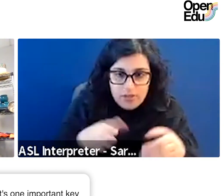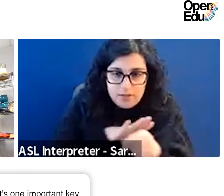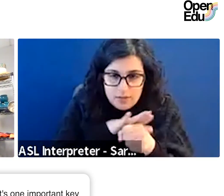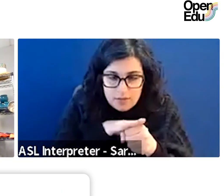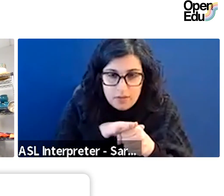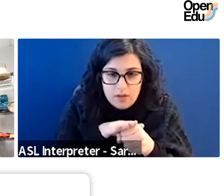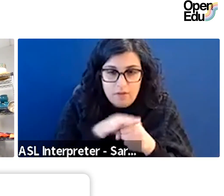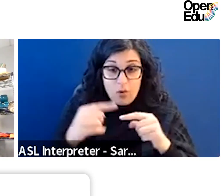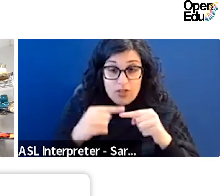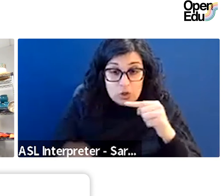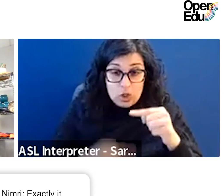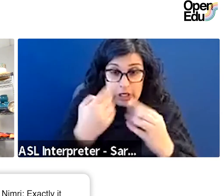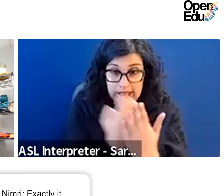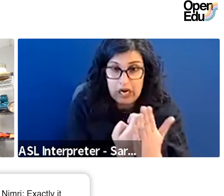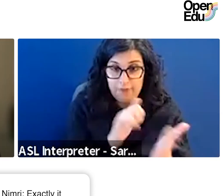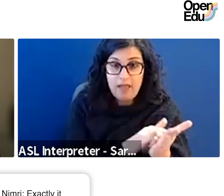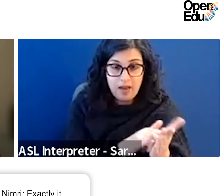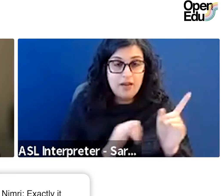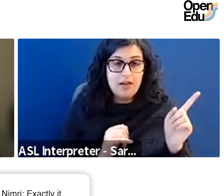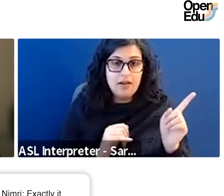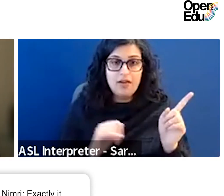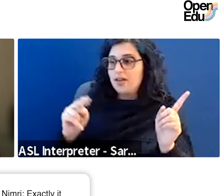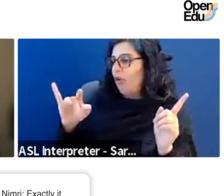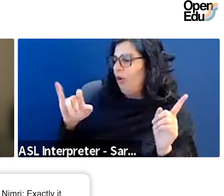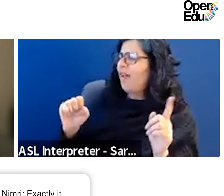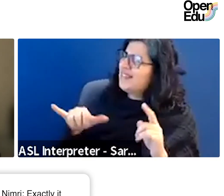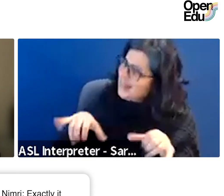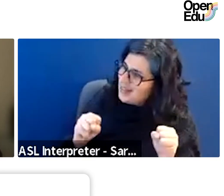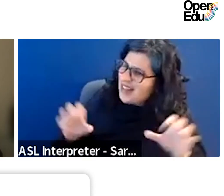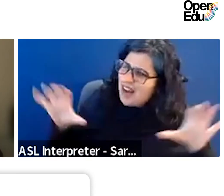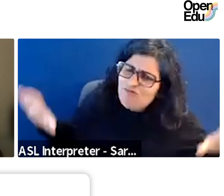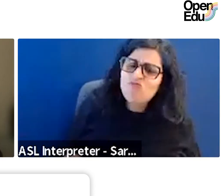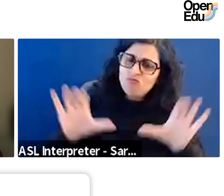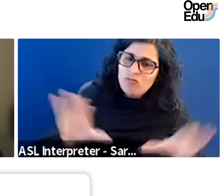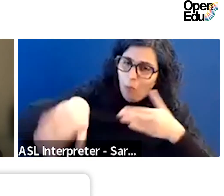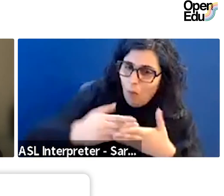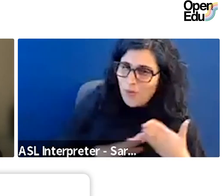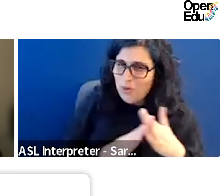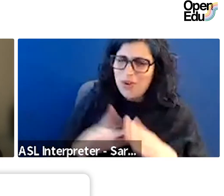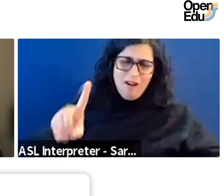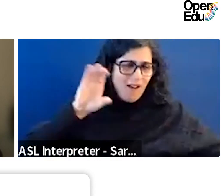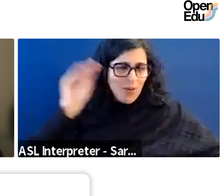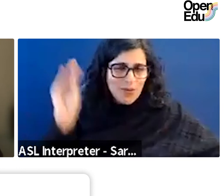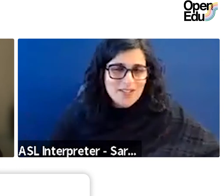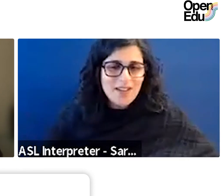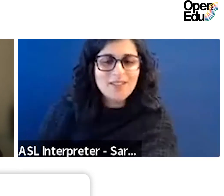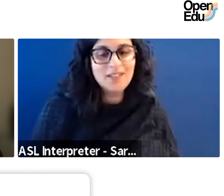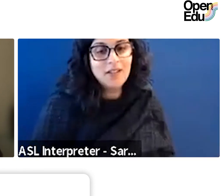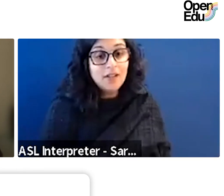the circular economy. Exactly. It invigorates the entire community 100%.